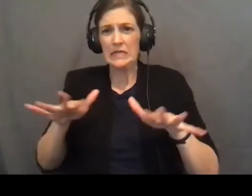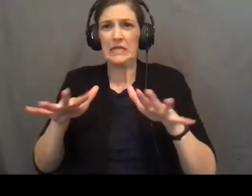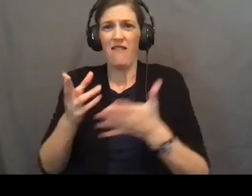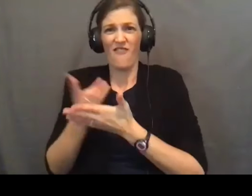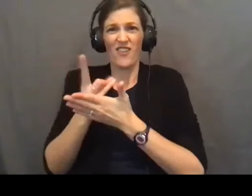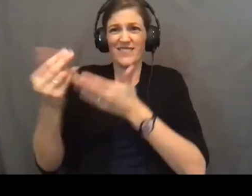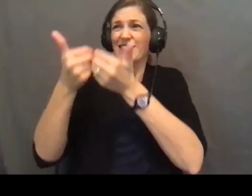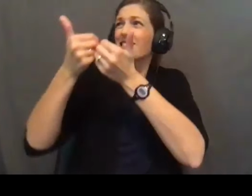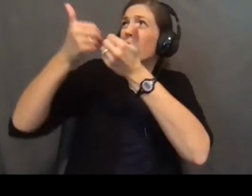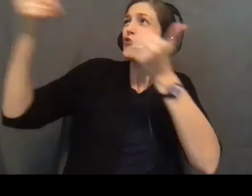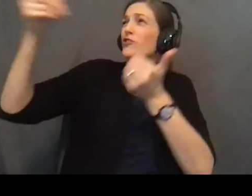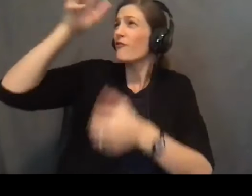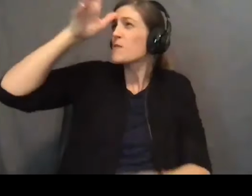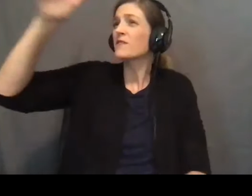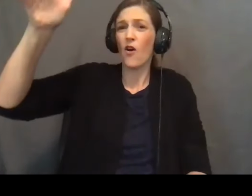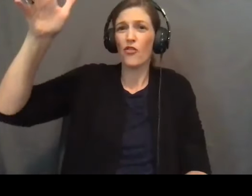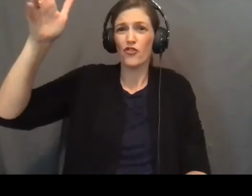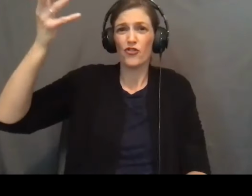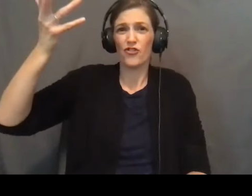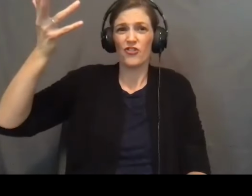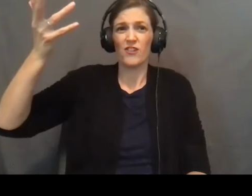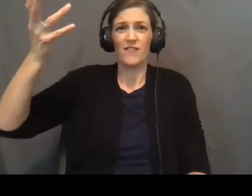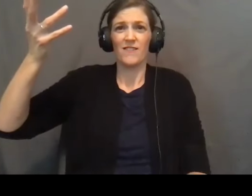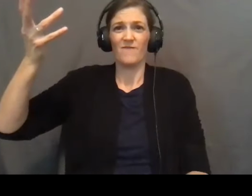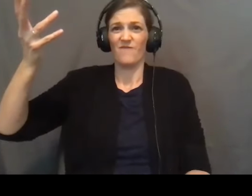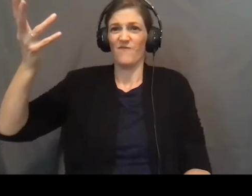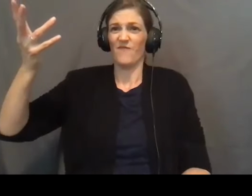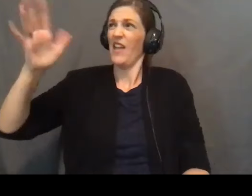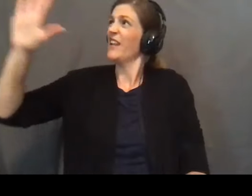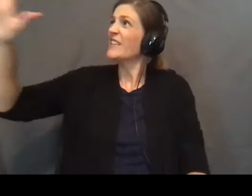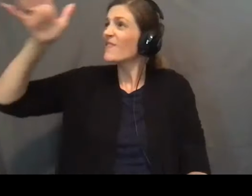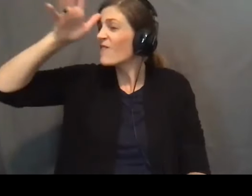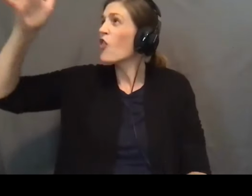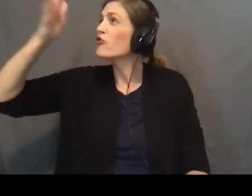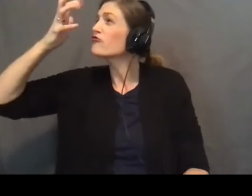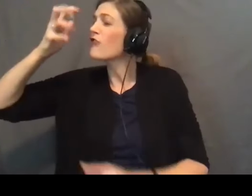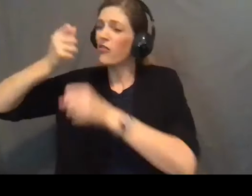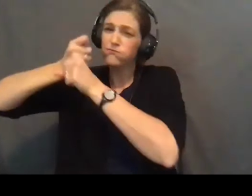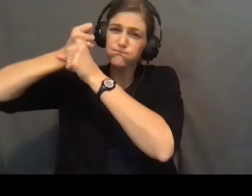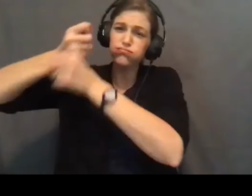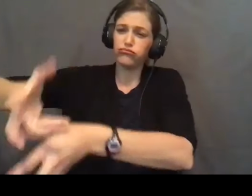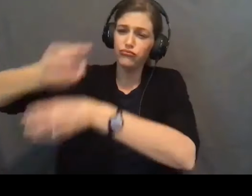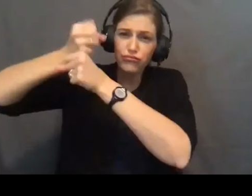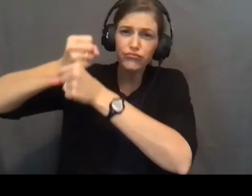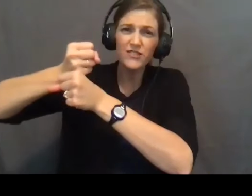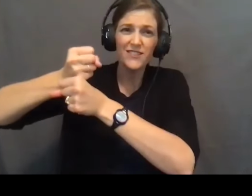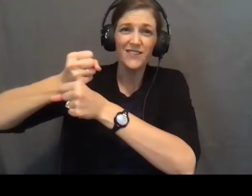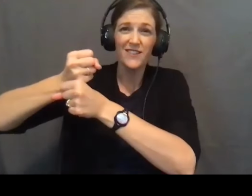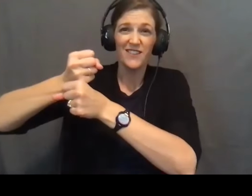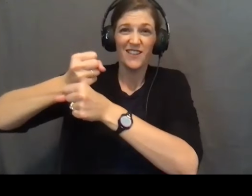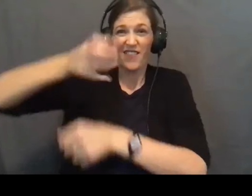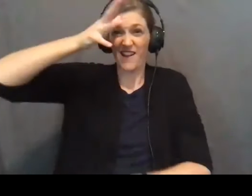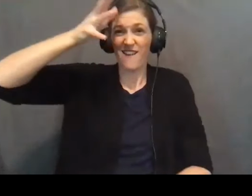from his father in a way that poured out his father's wrath upon him. And he turned his back upon his son in those